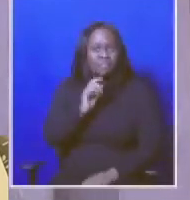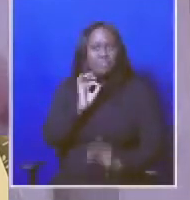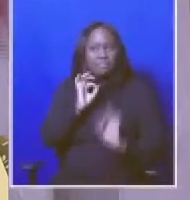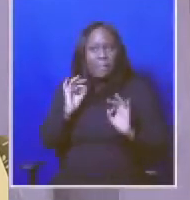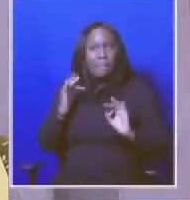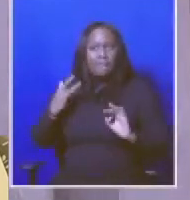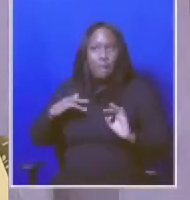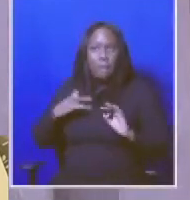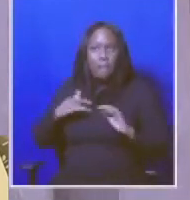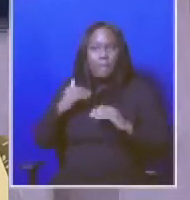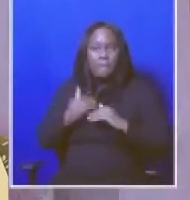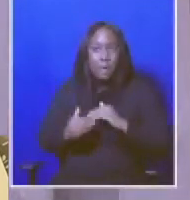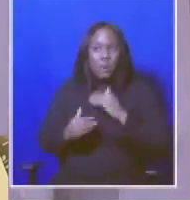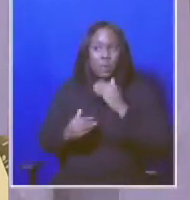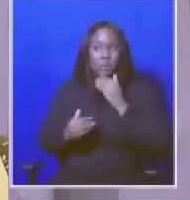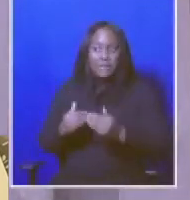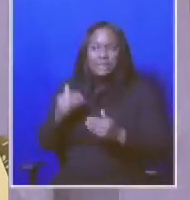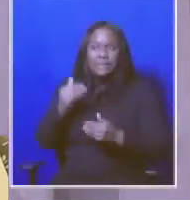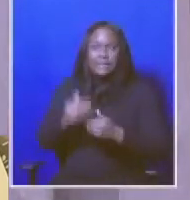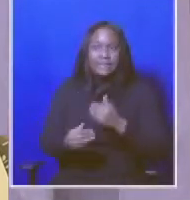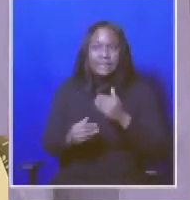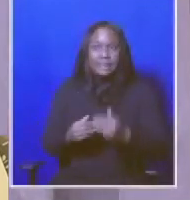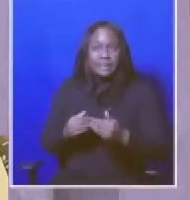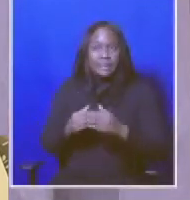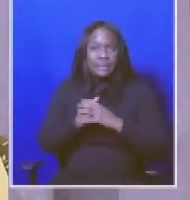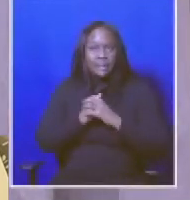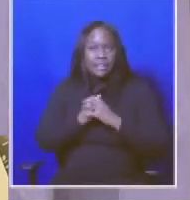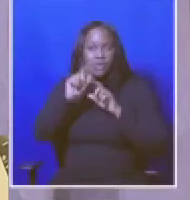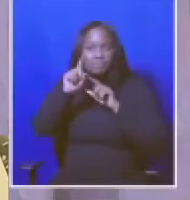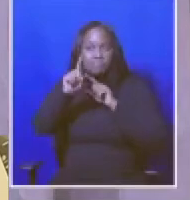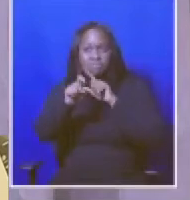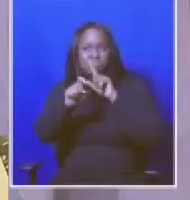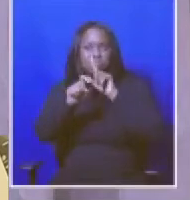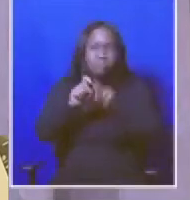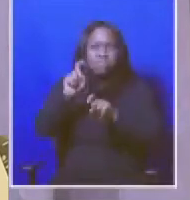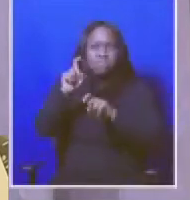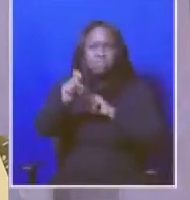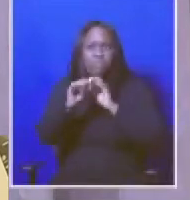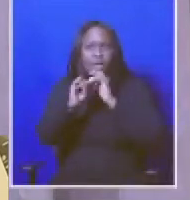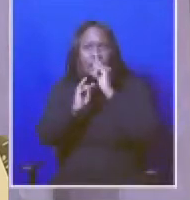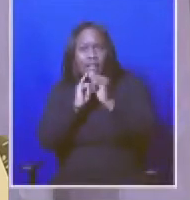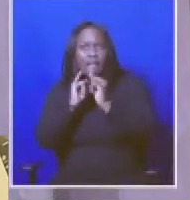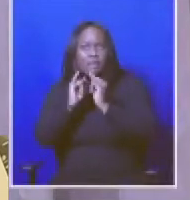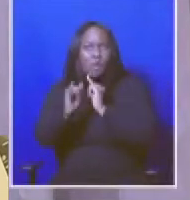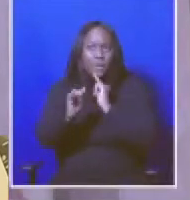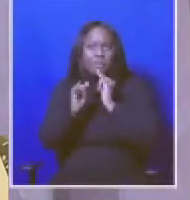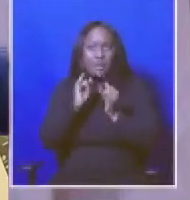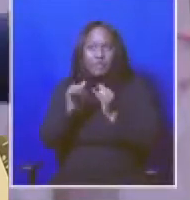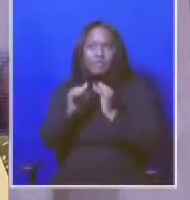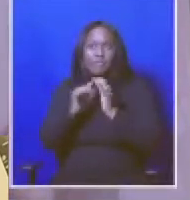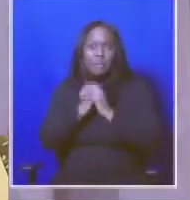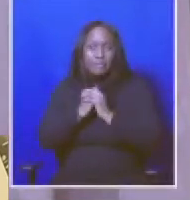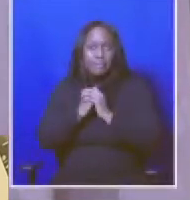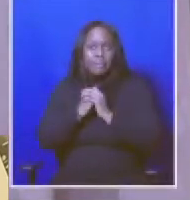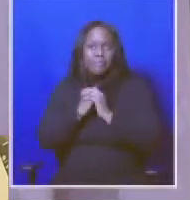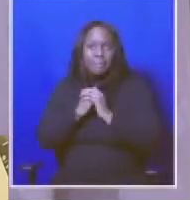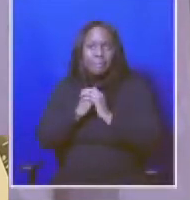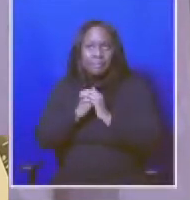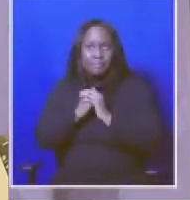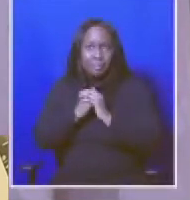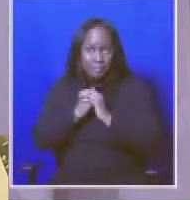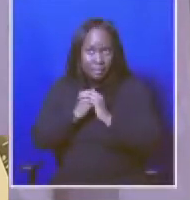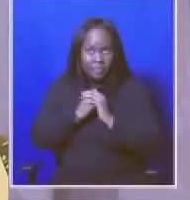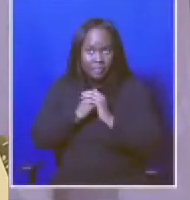No, you go through a proper, rigorous process of interviews. So in